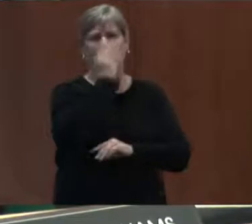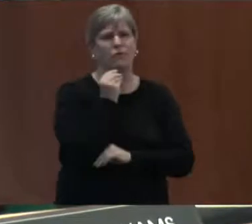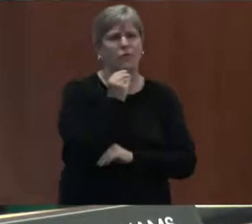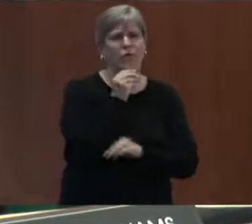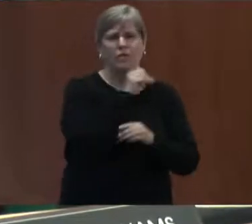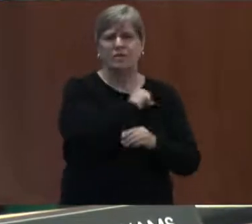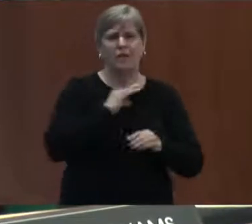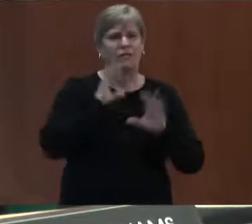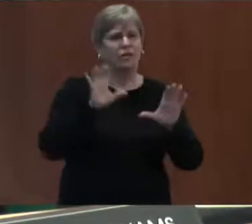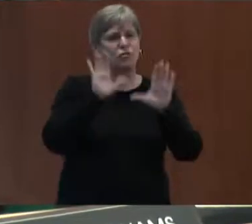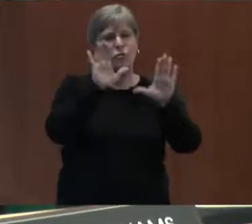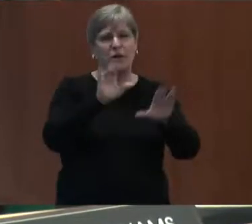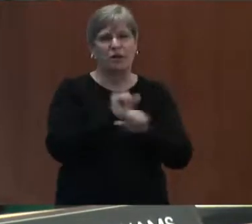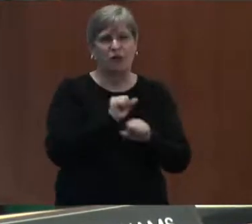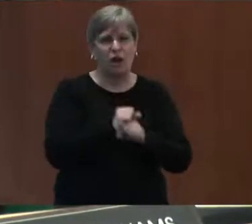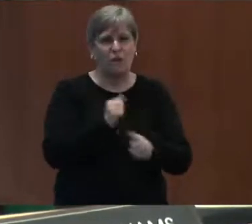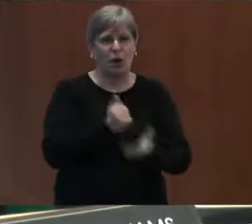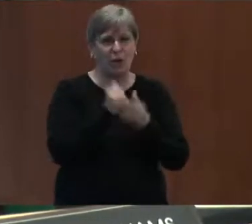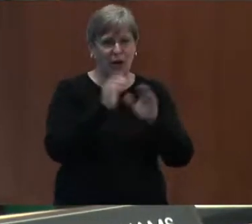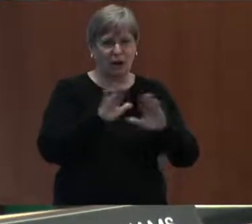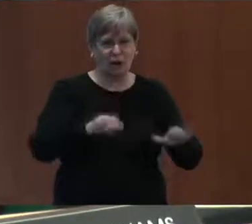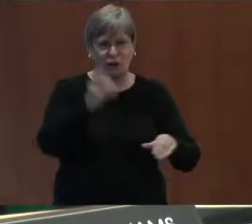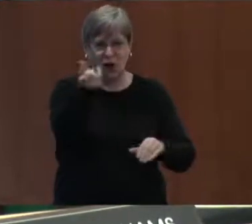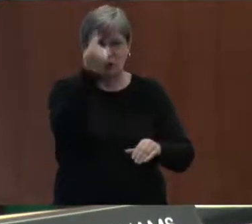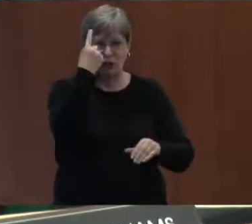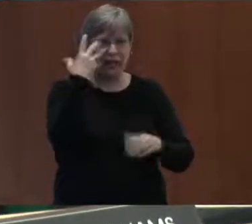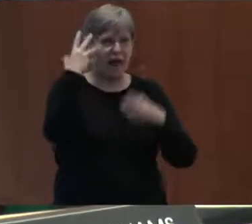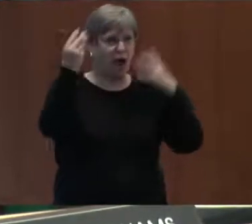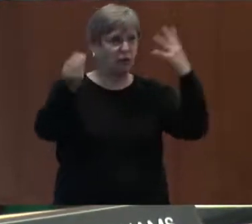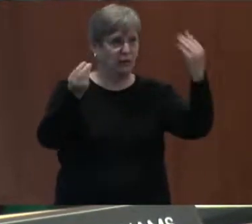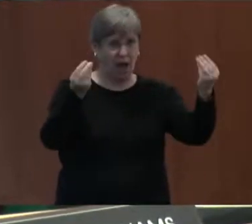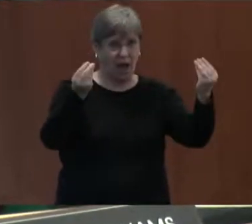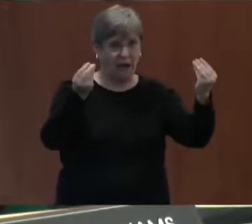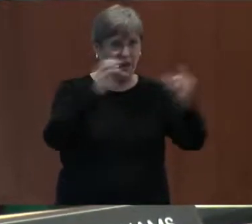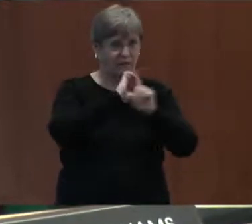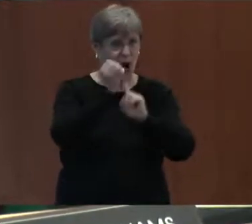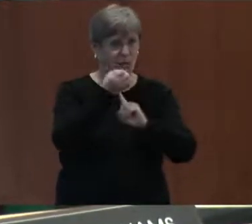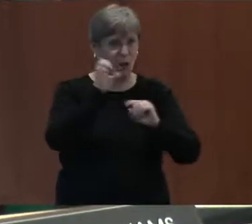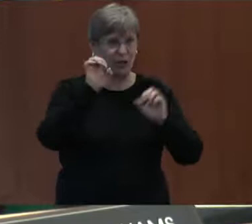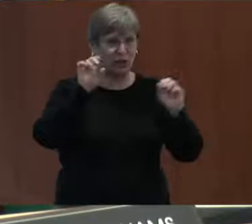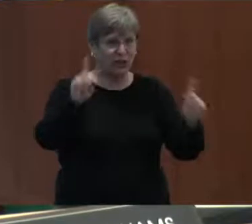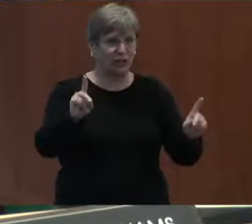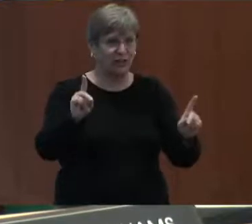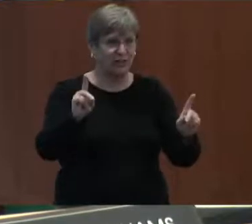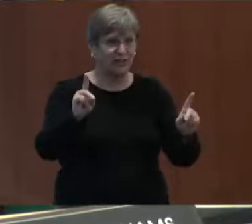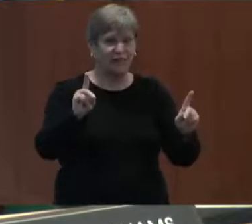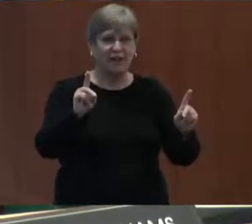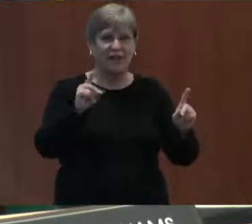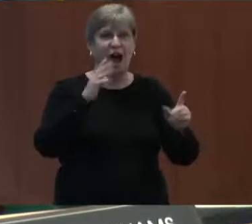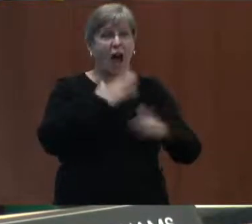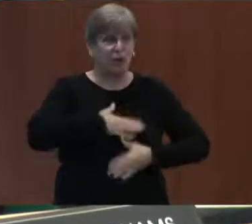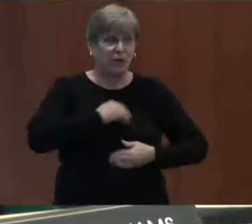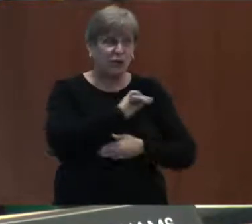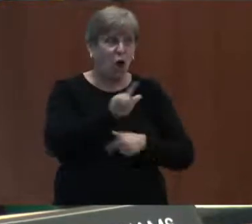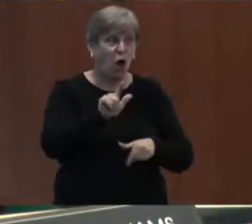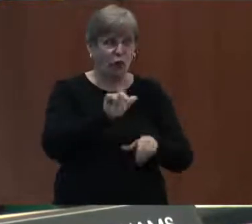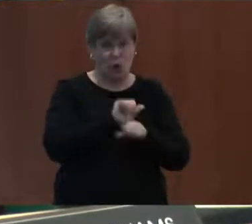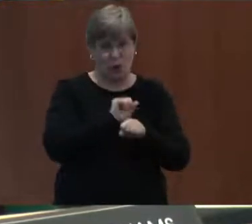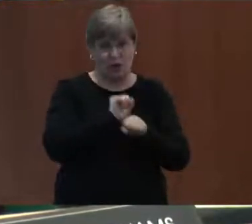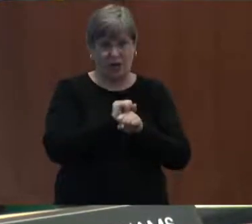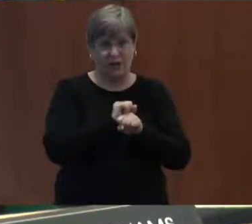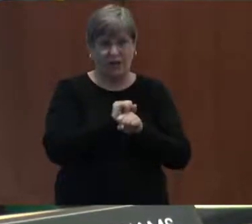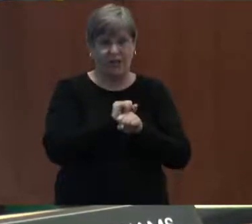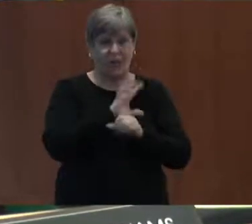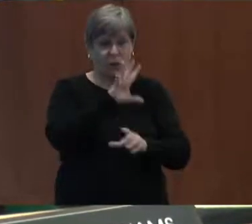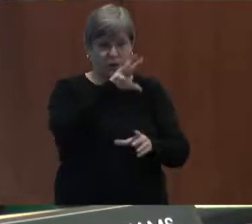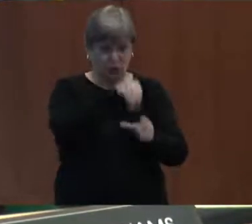job in helping our children understand outside environmental education. And I appreciate all the work that